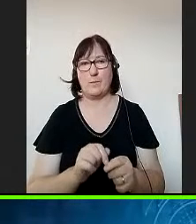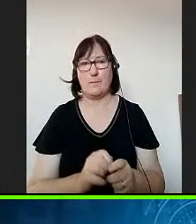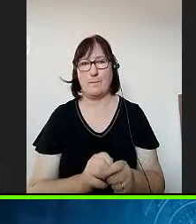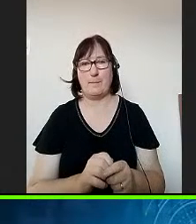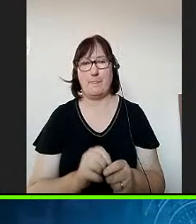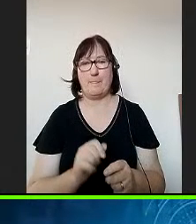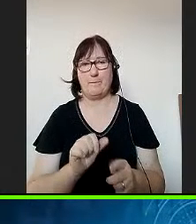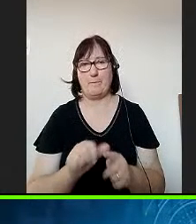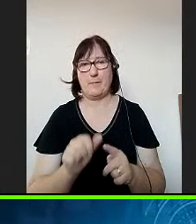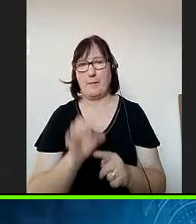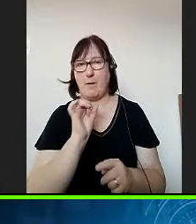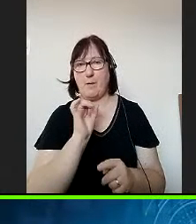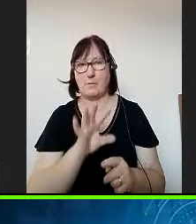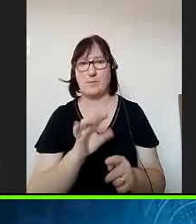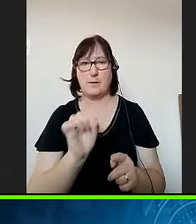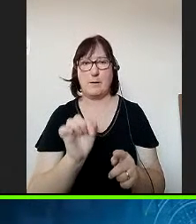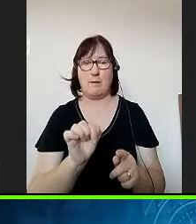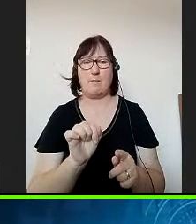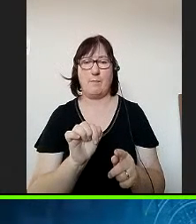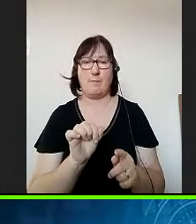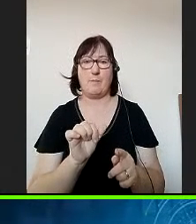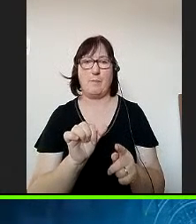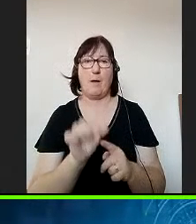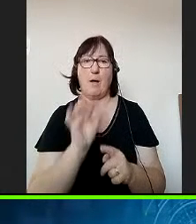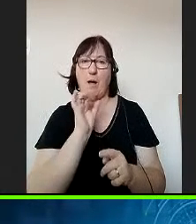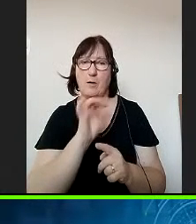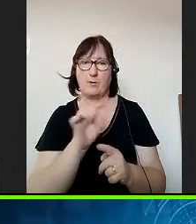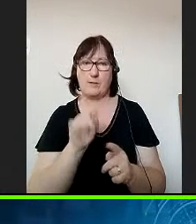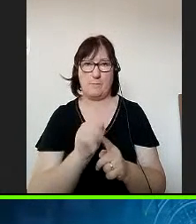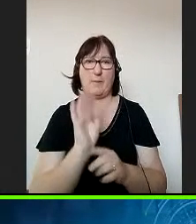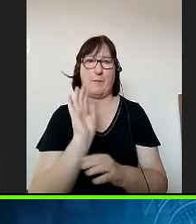that one in detail at a later stage, if that's okay.